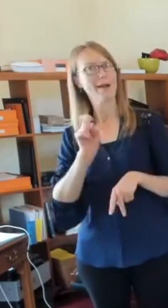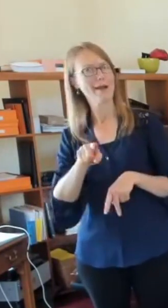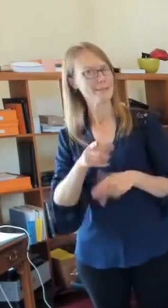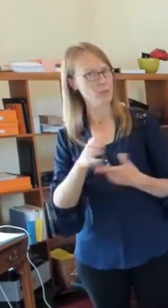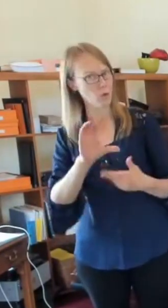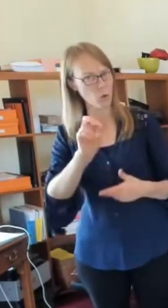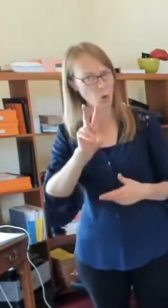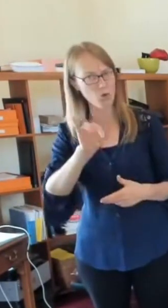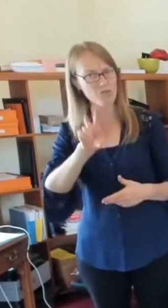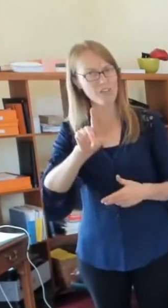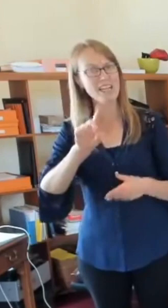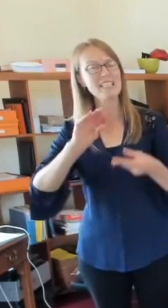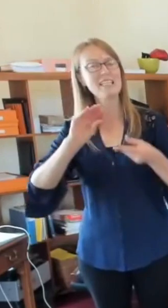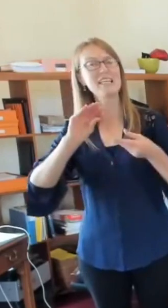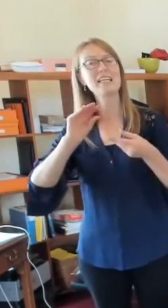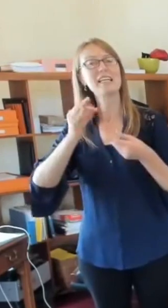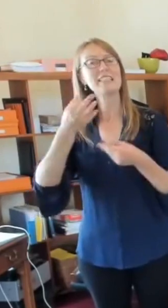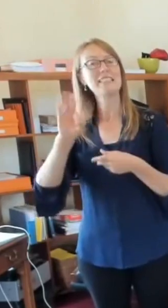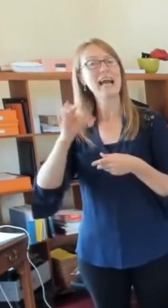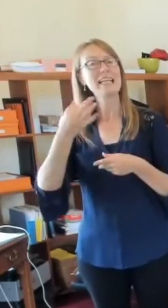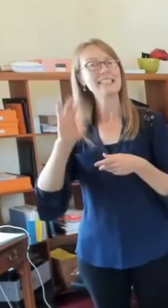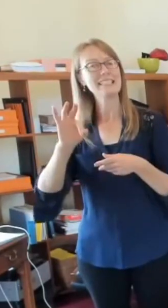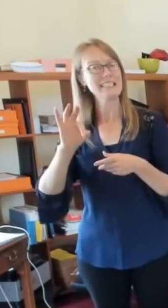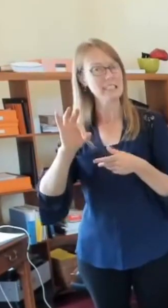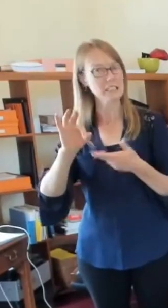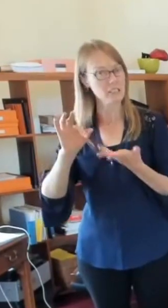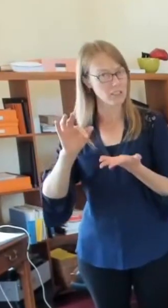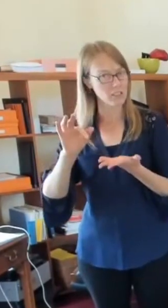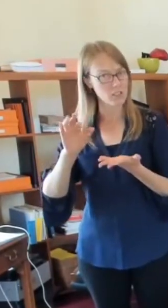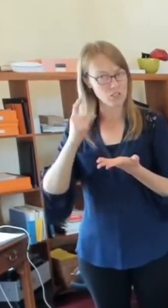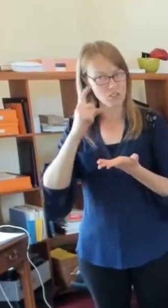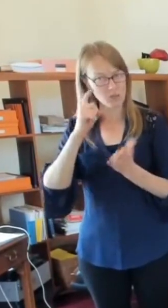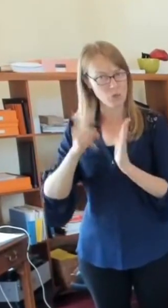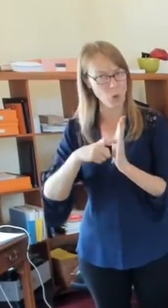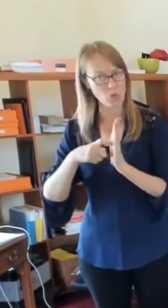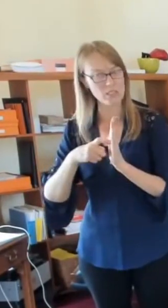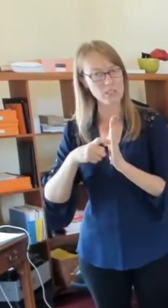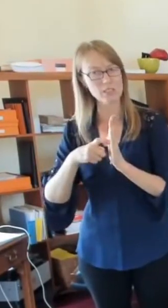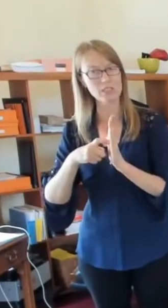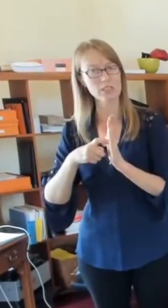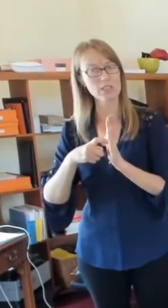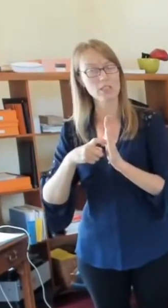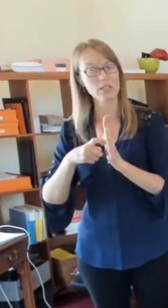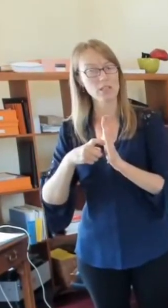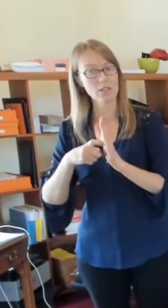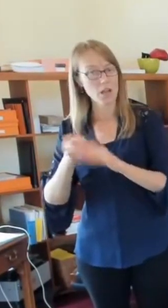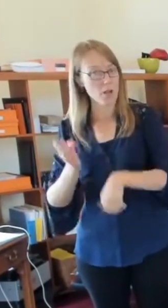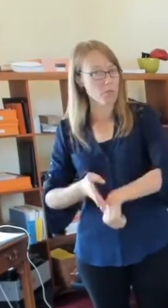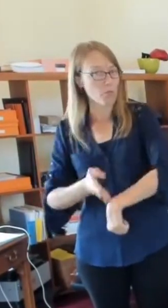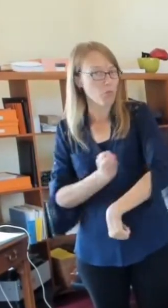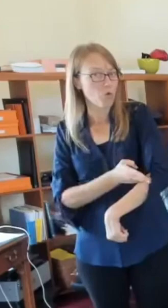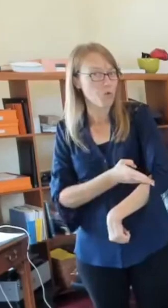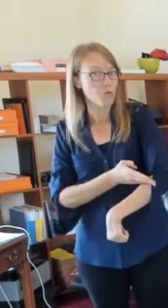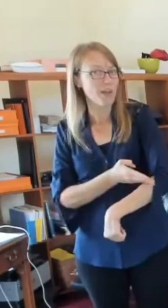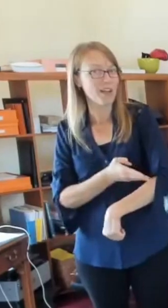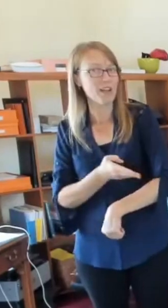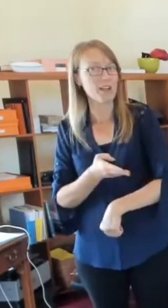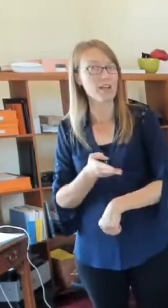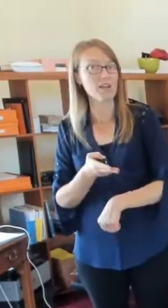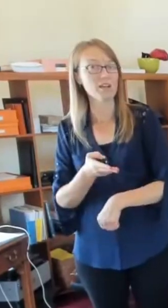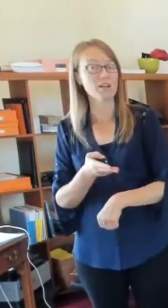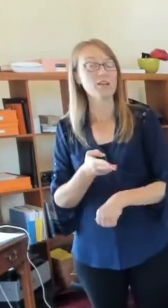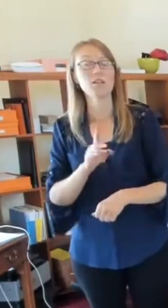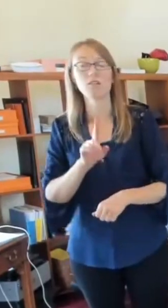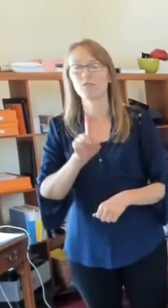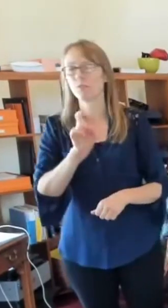since you put the time restraint on bars and restaurants to close at 11, or is it too soon to know? It's a little bit too